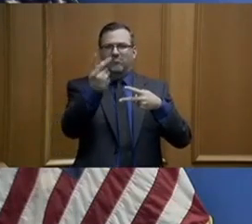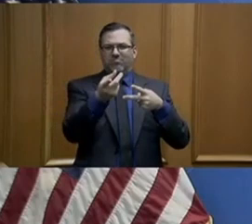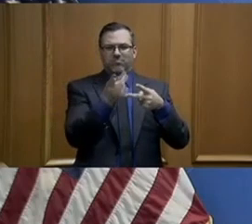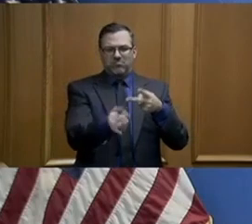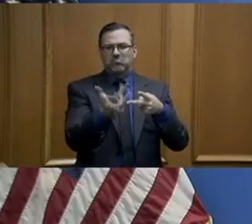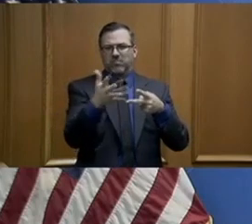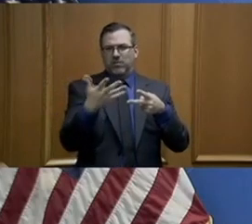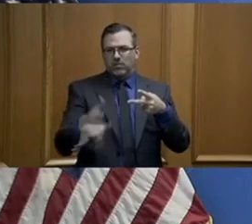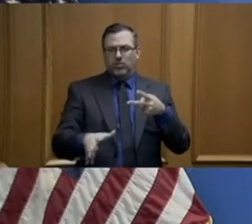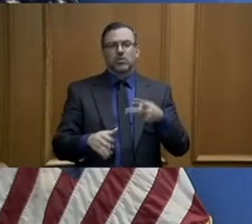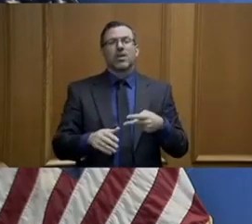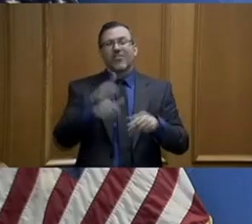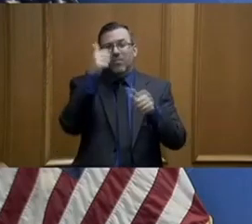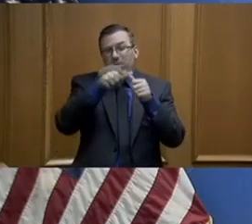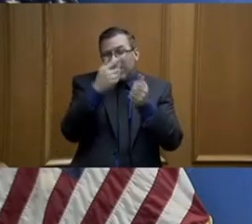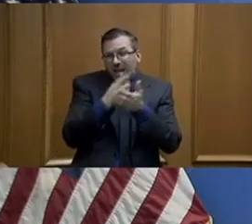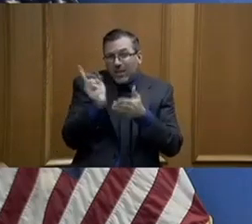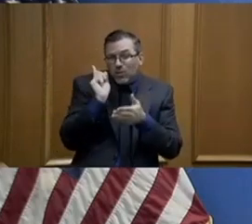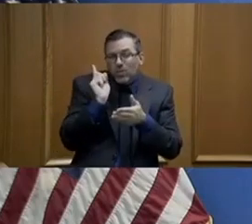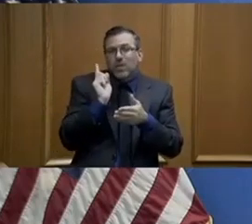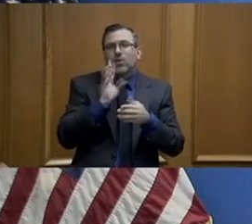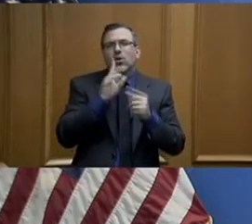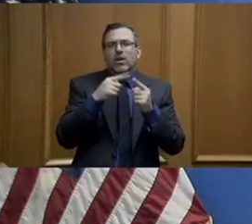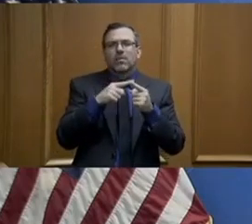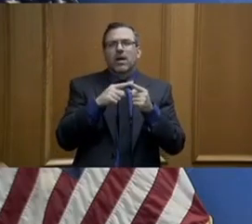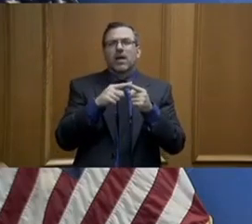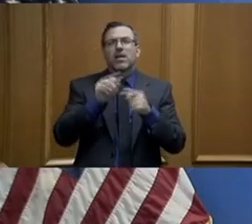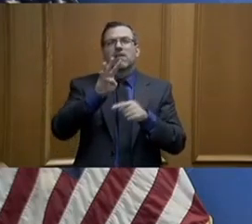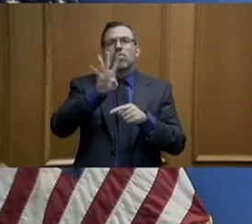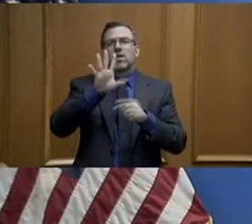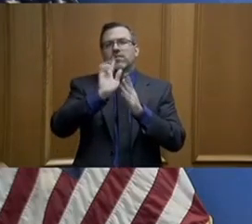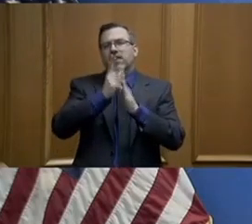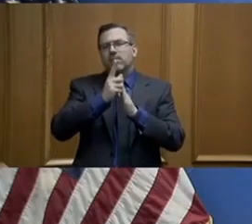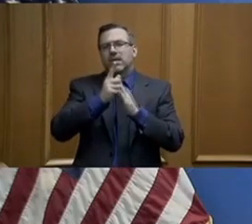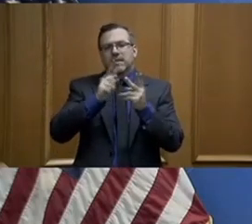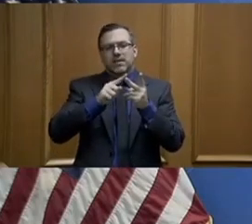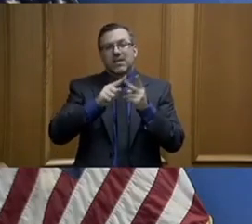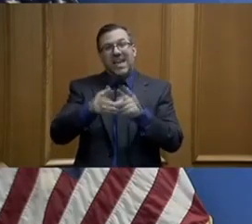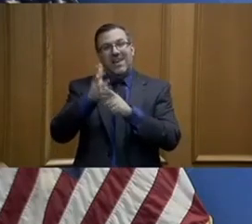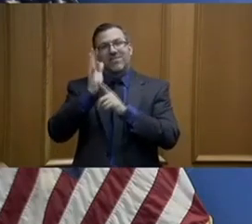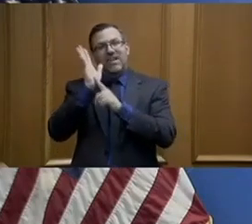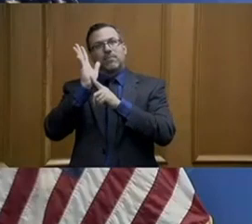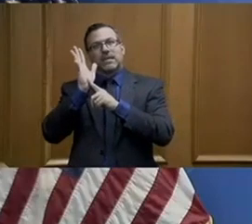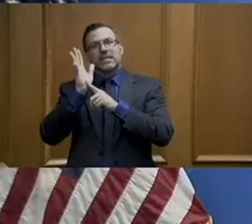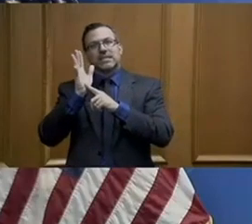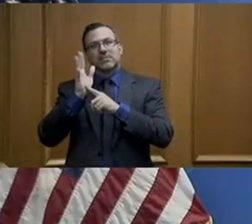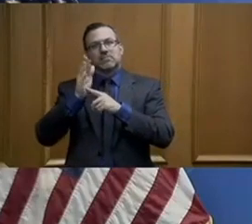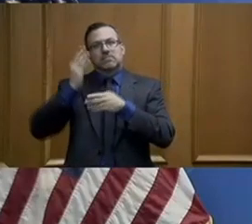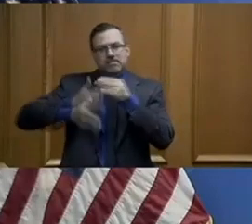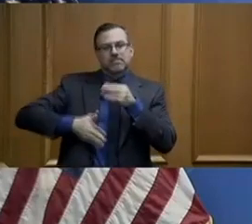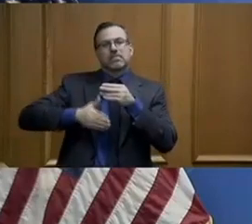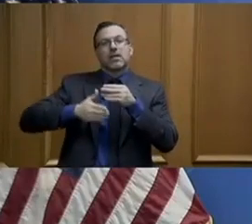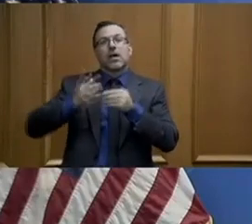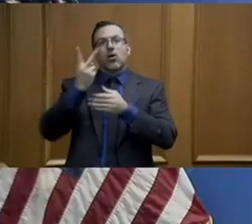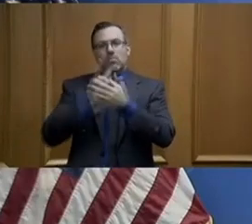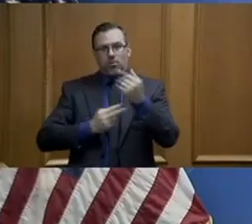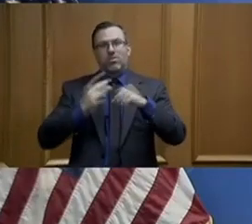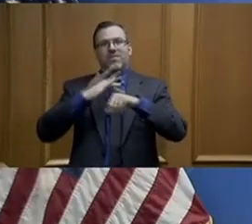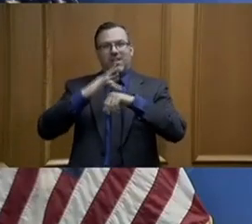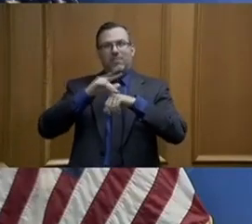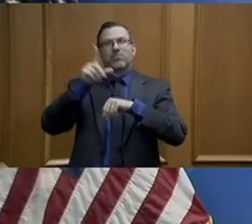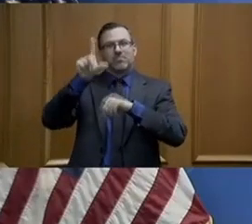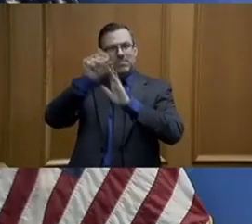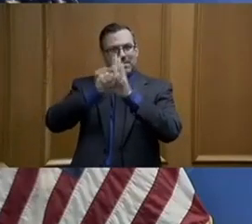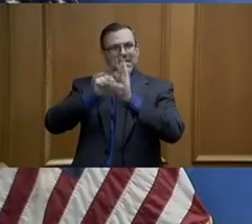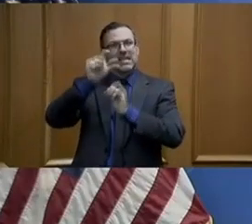from last week, we talked about some of our quick turnaround. The 45-minute and the 5-minute test are both available in the lab. And when